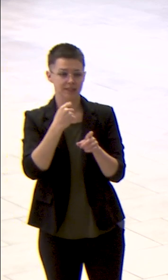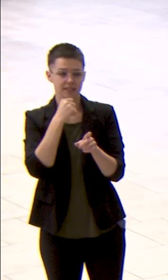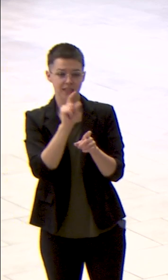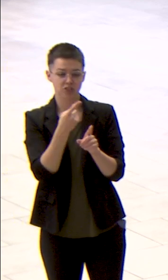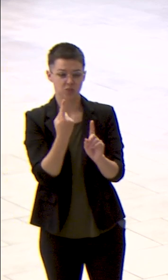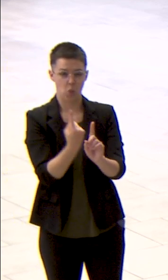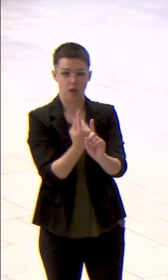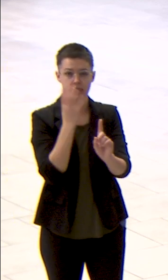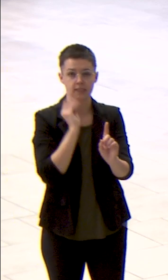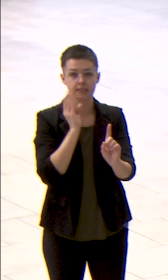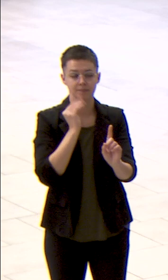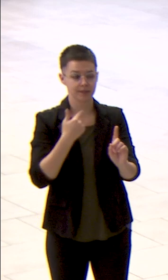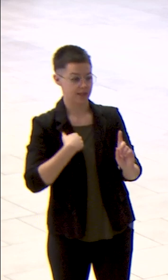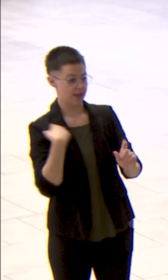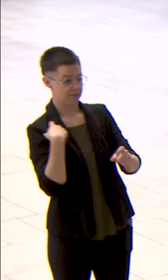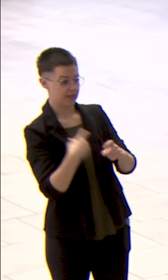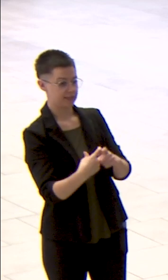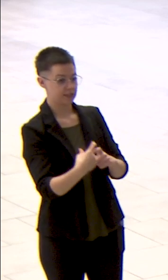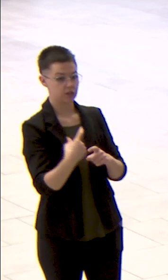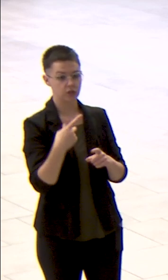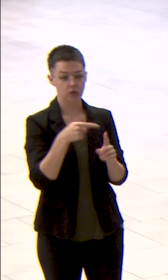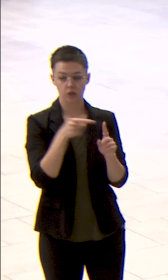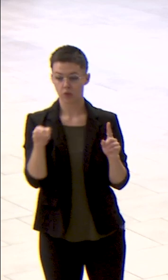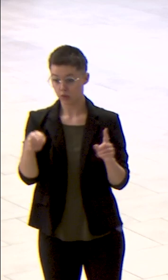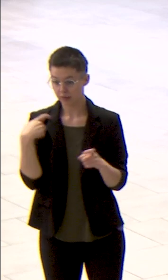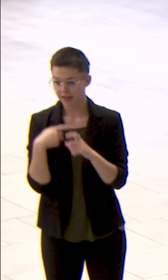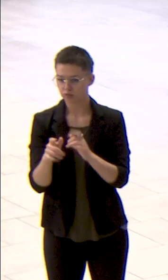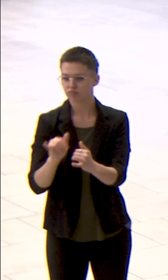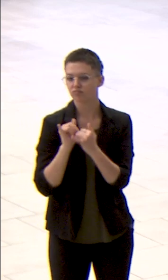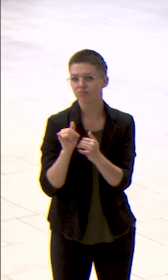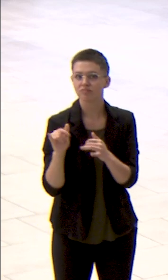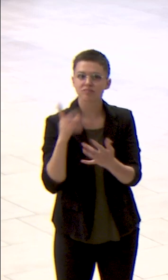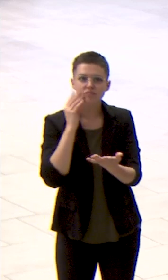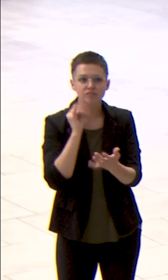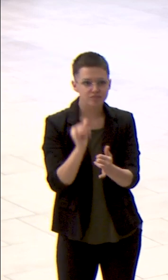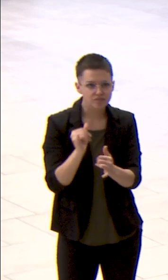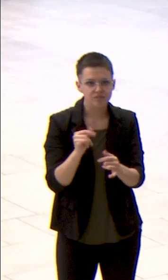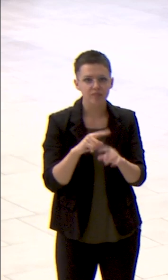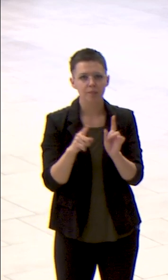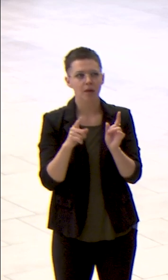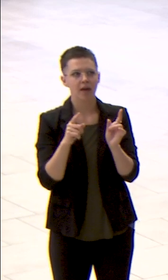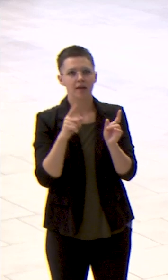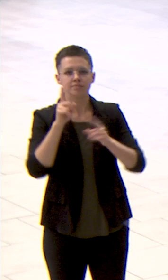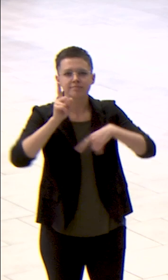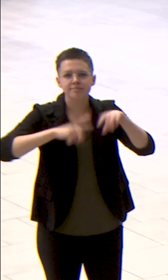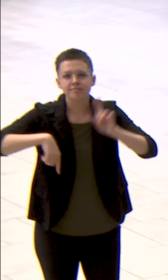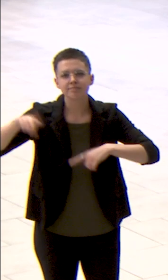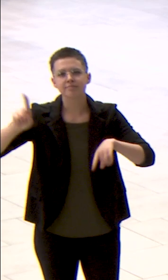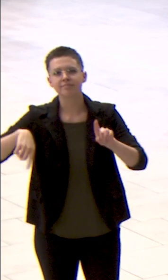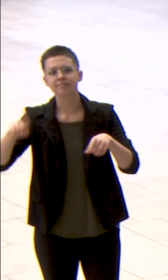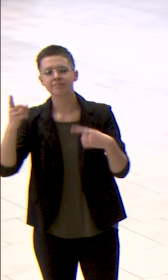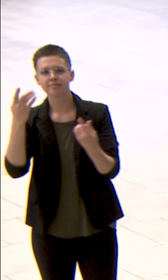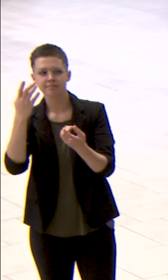experience about, oh, as Latinos, like one Latino to another, but maybe Latinos, and we are marrying other races